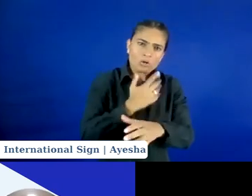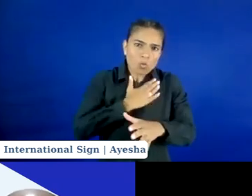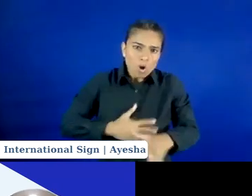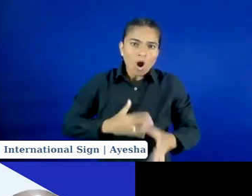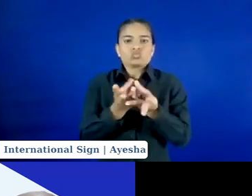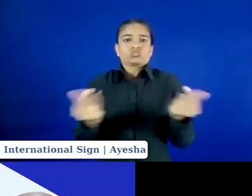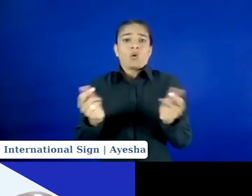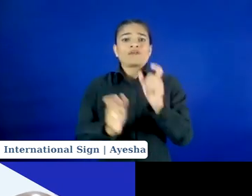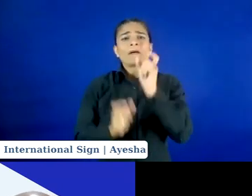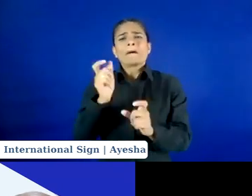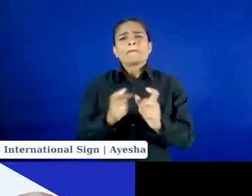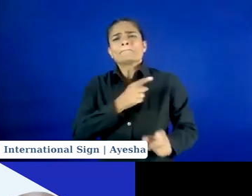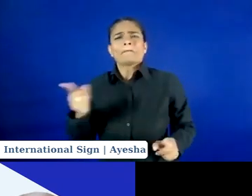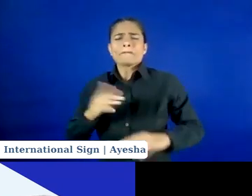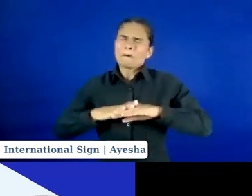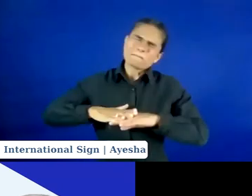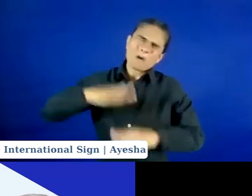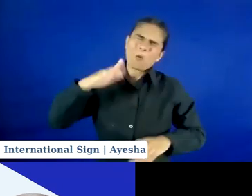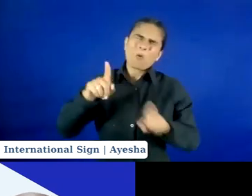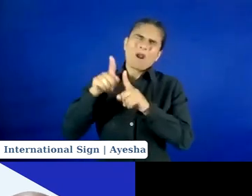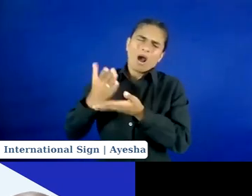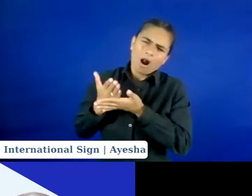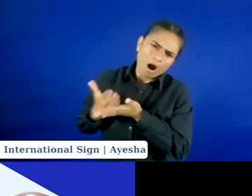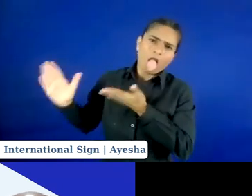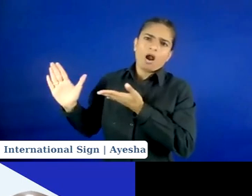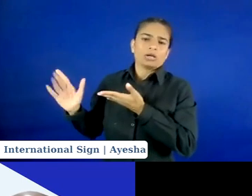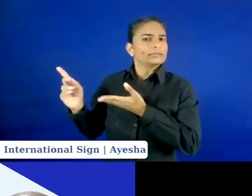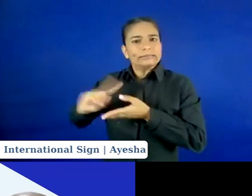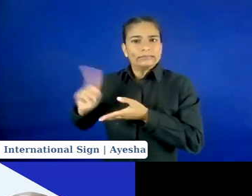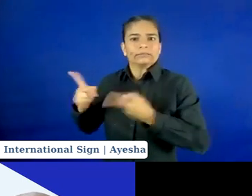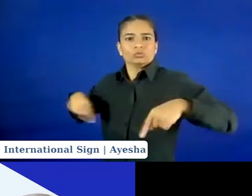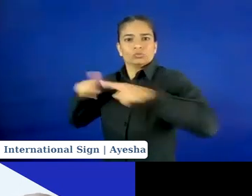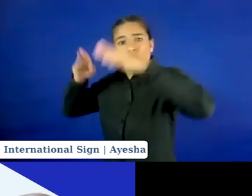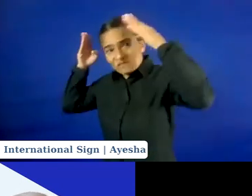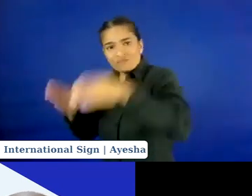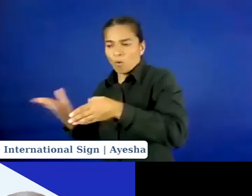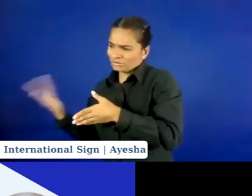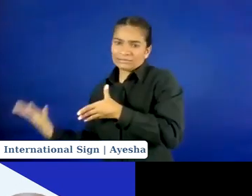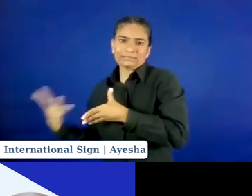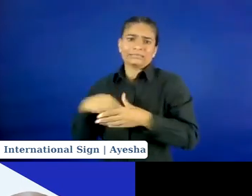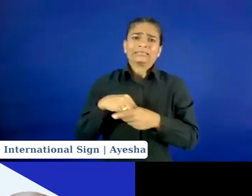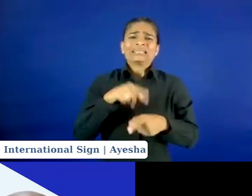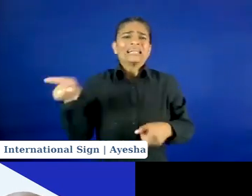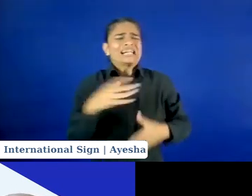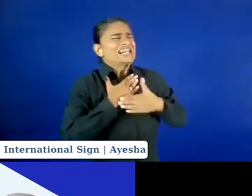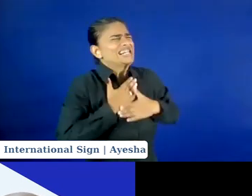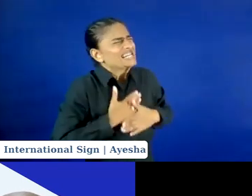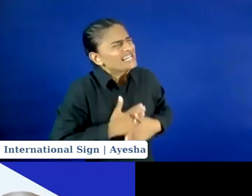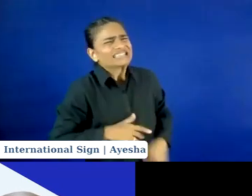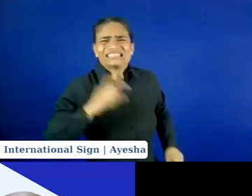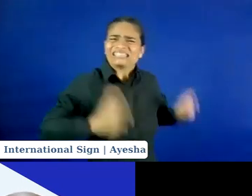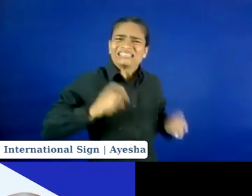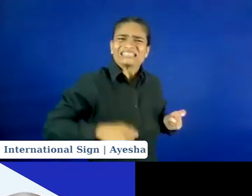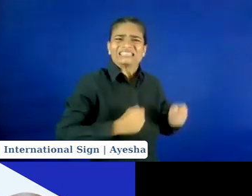in need. And concretely, what this means is that for many of the development partners, agencies,